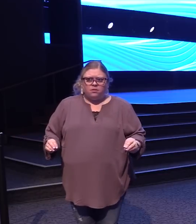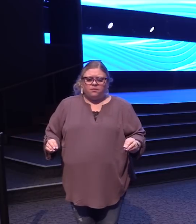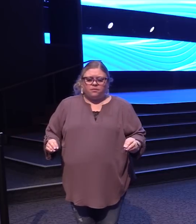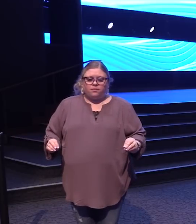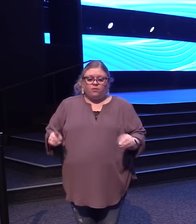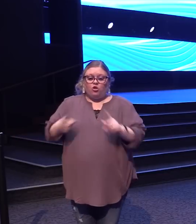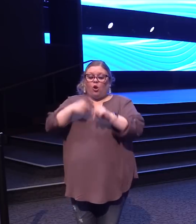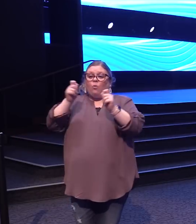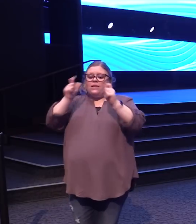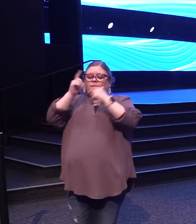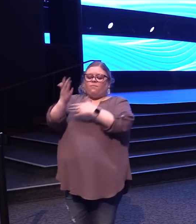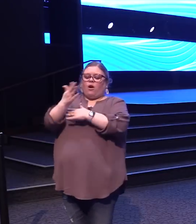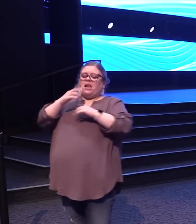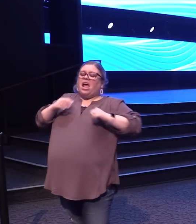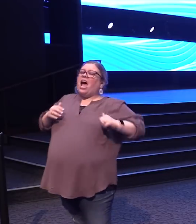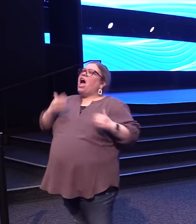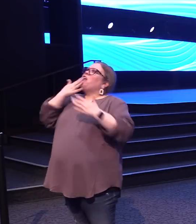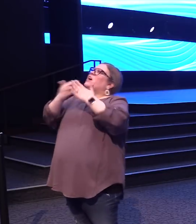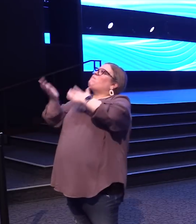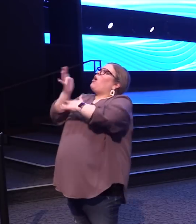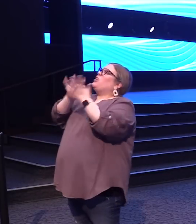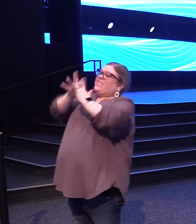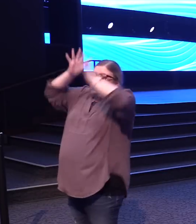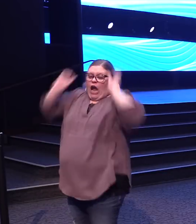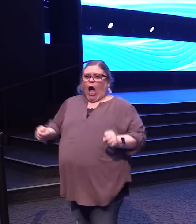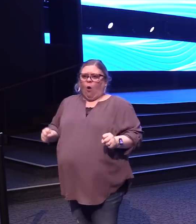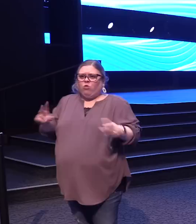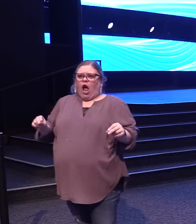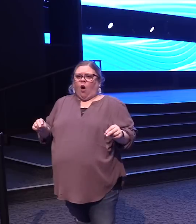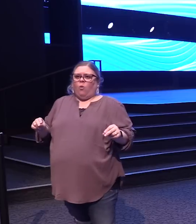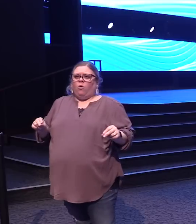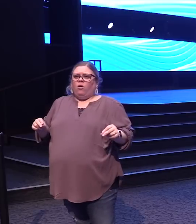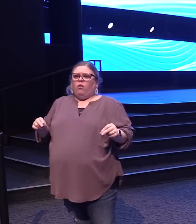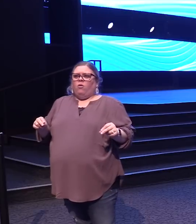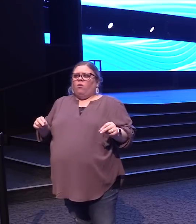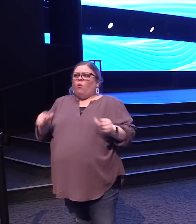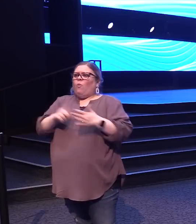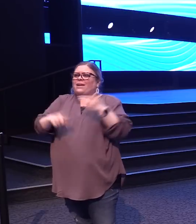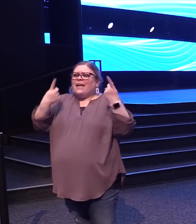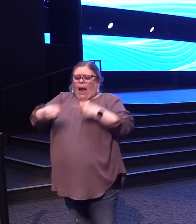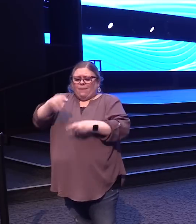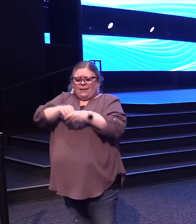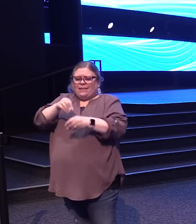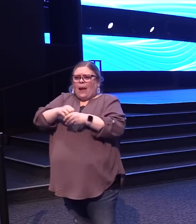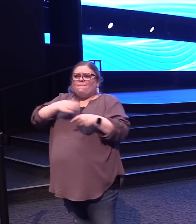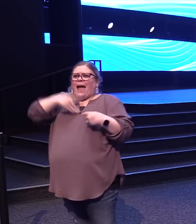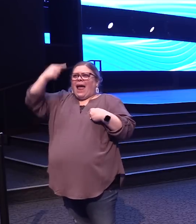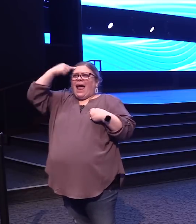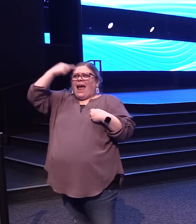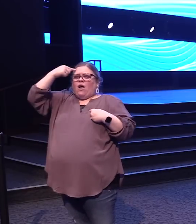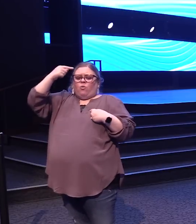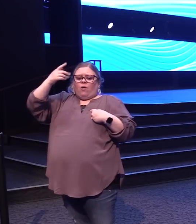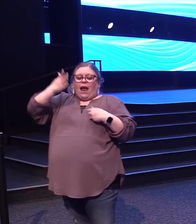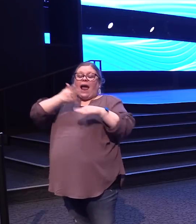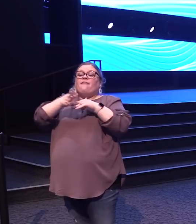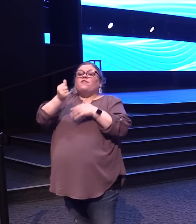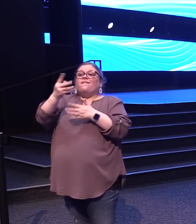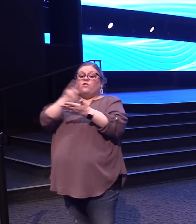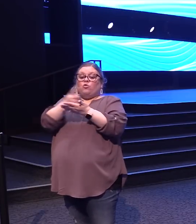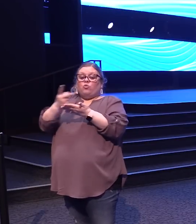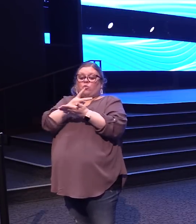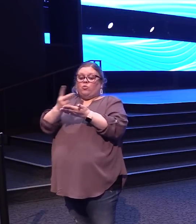When he wakes up in the morning, he's like, oh, Jesus. No! What's going on inside of my head? After a few